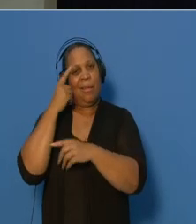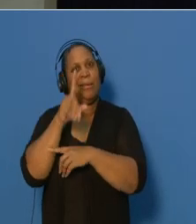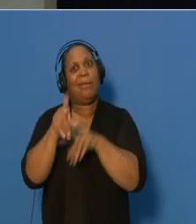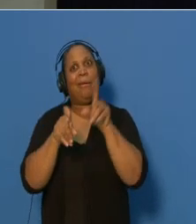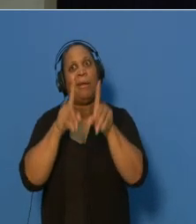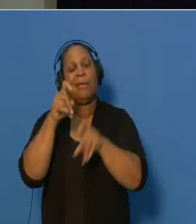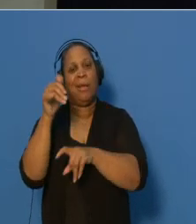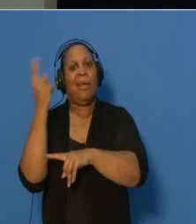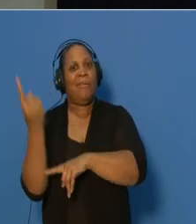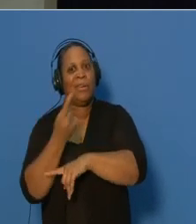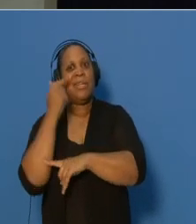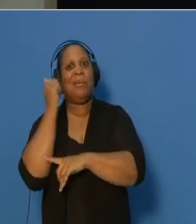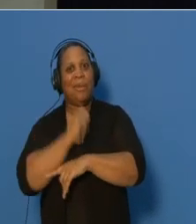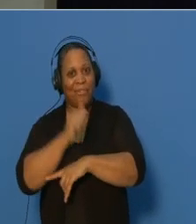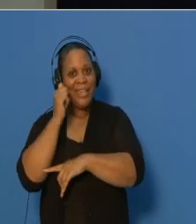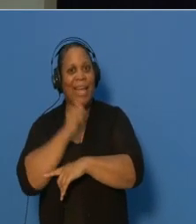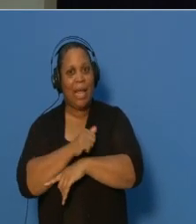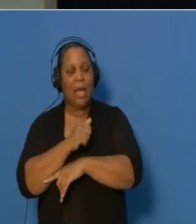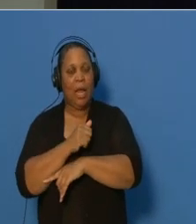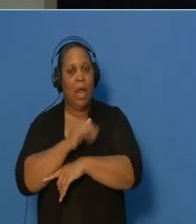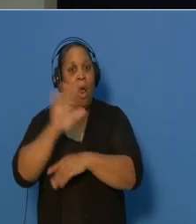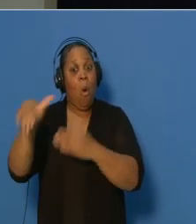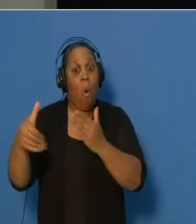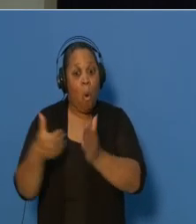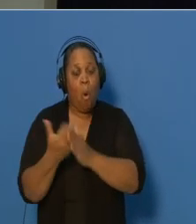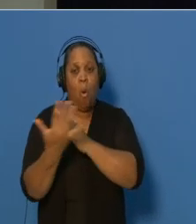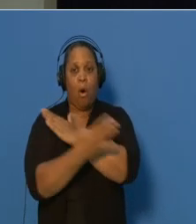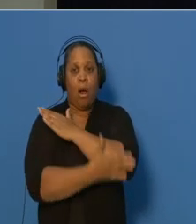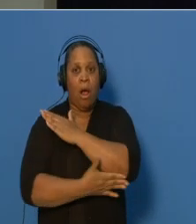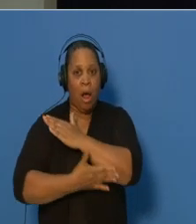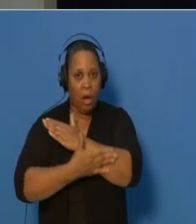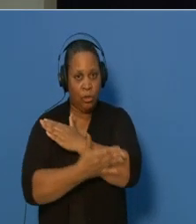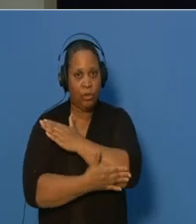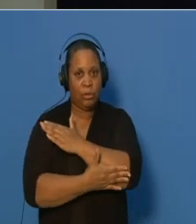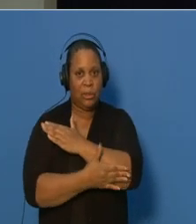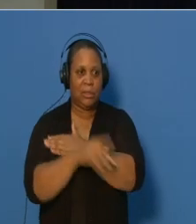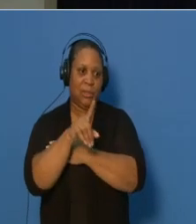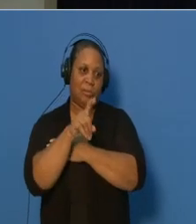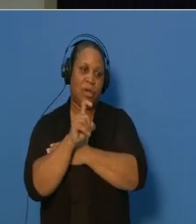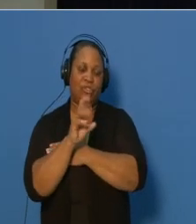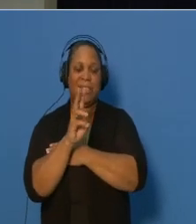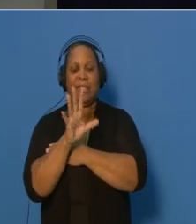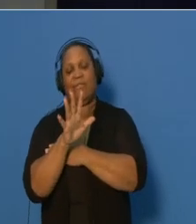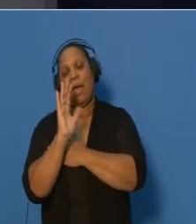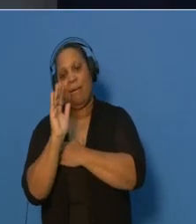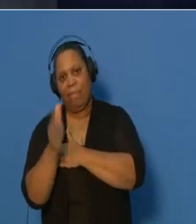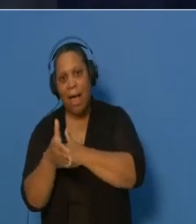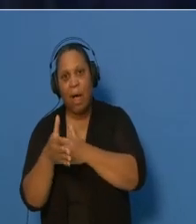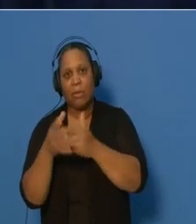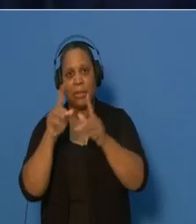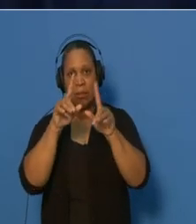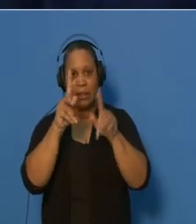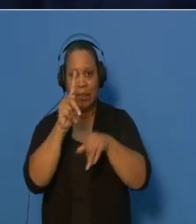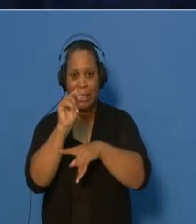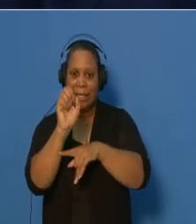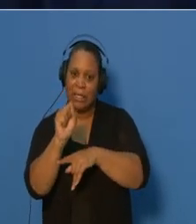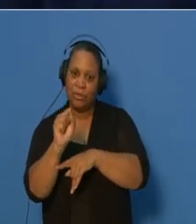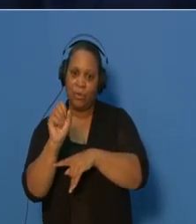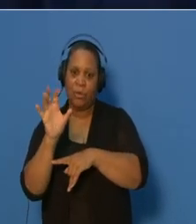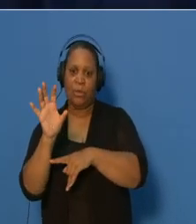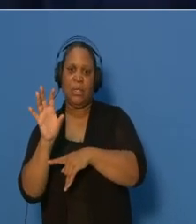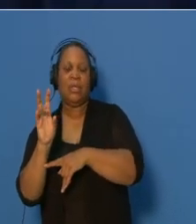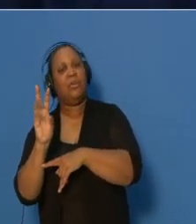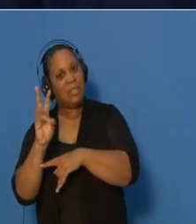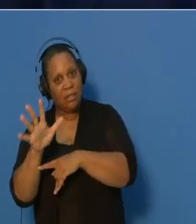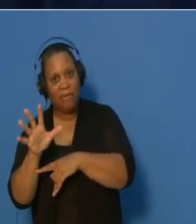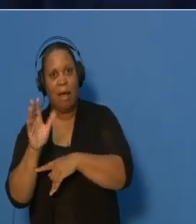and every day. The fact is that all countries, whether they have 165,000 testing kits or 75,000 testing kits,